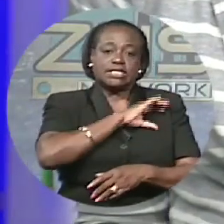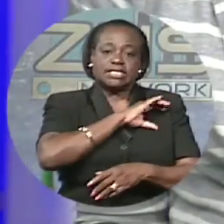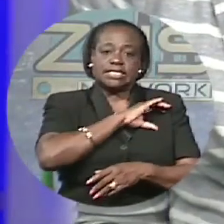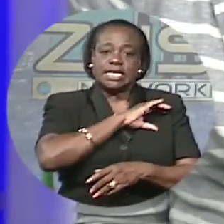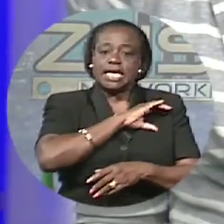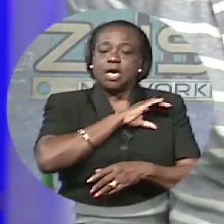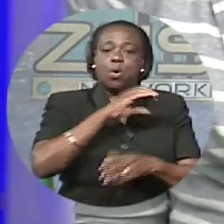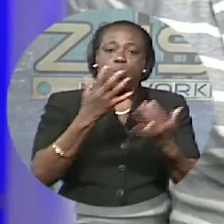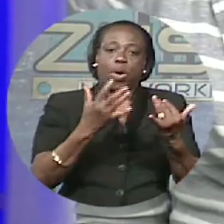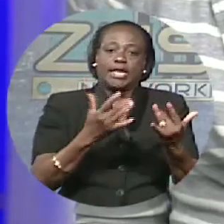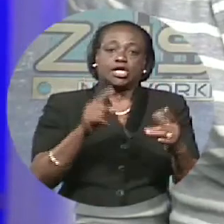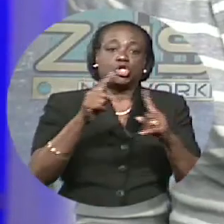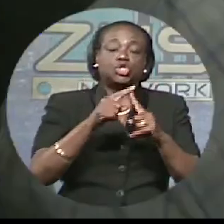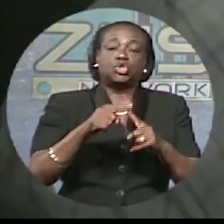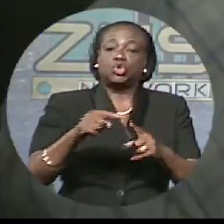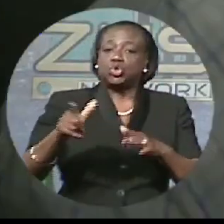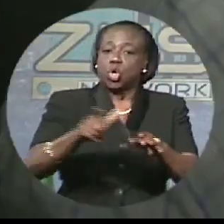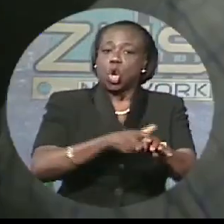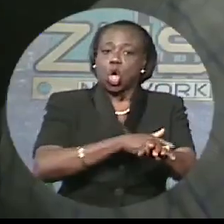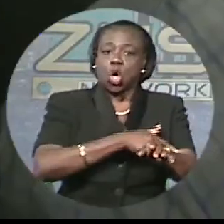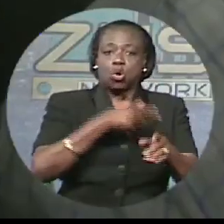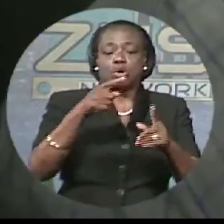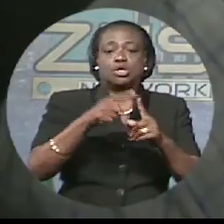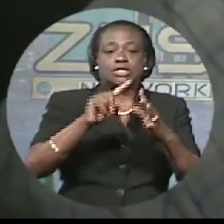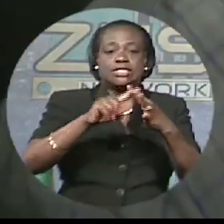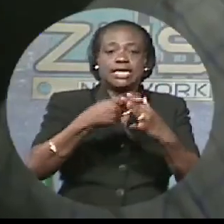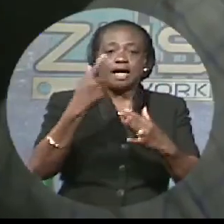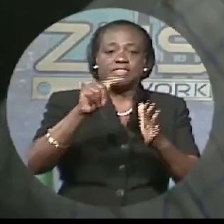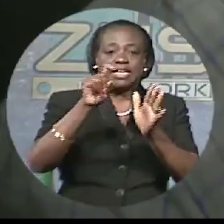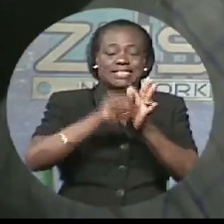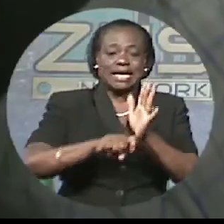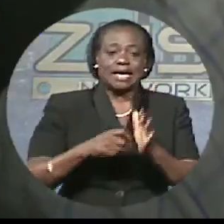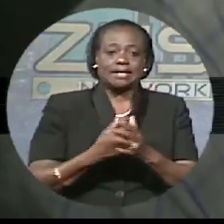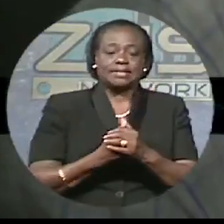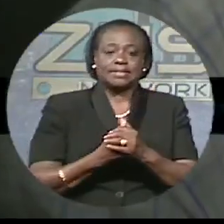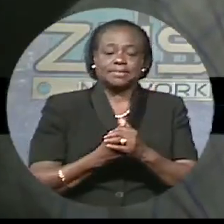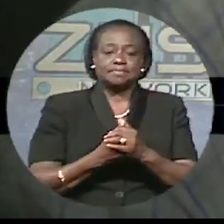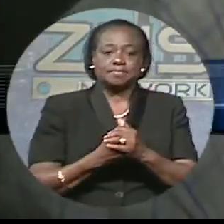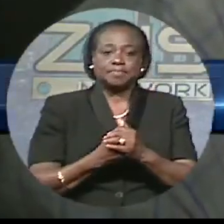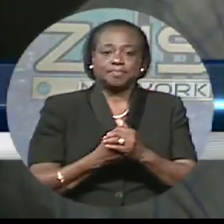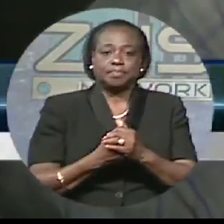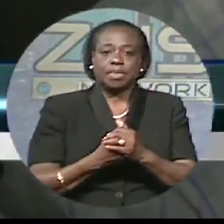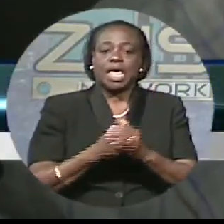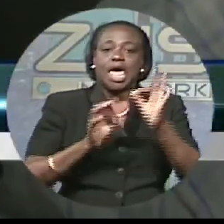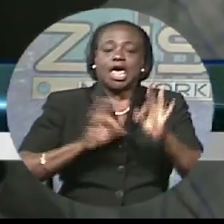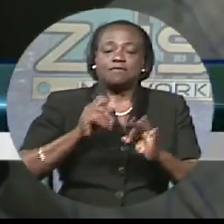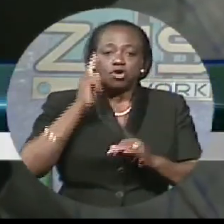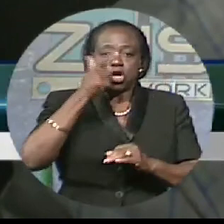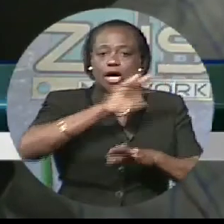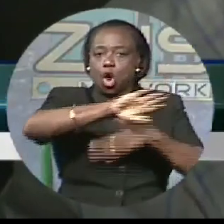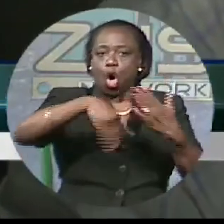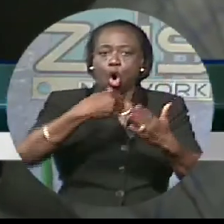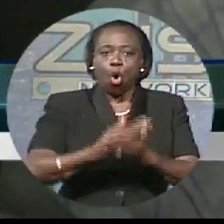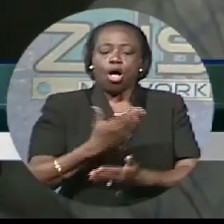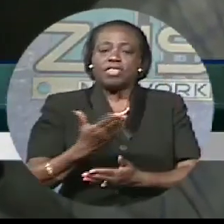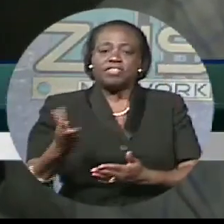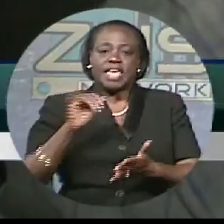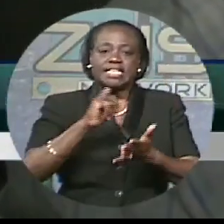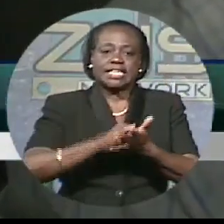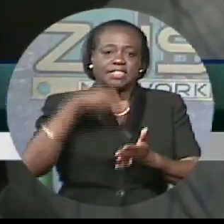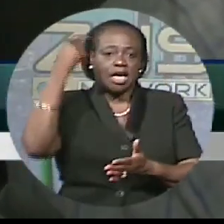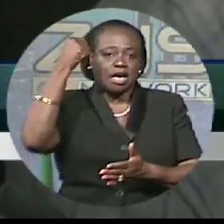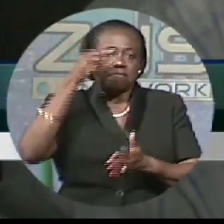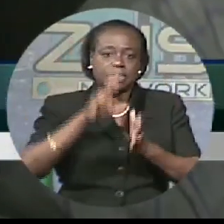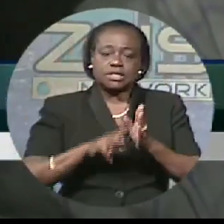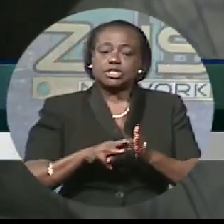the tax. This government must have a death wish, because if you look at all the things that they were doing and they said they were